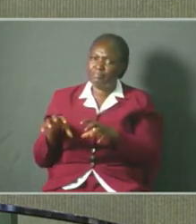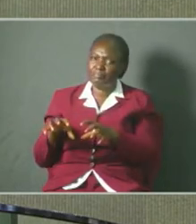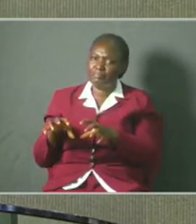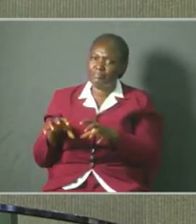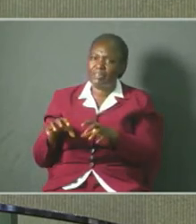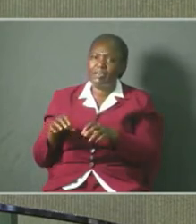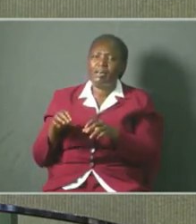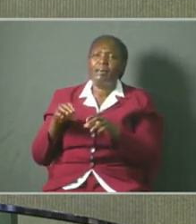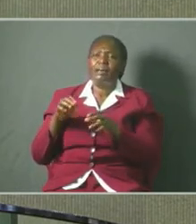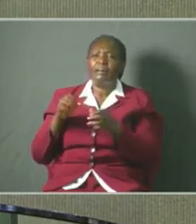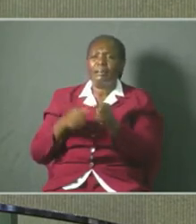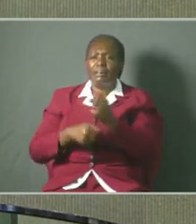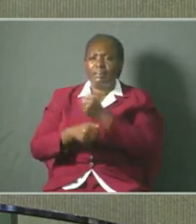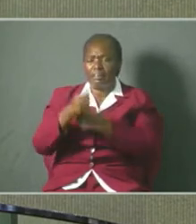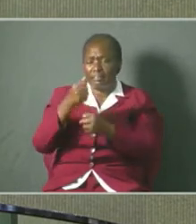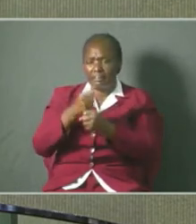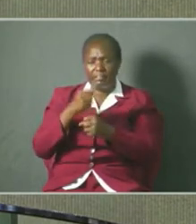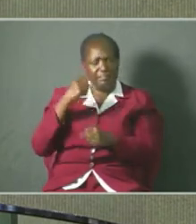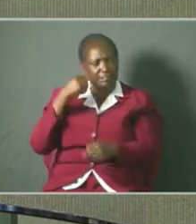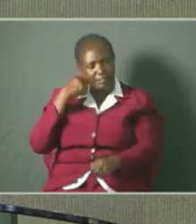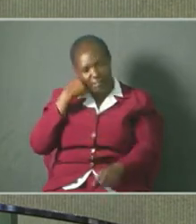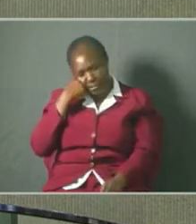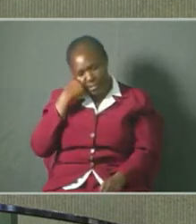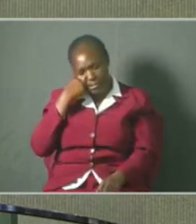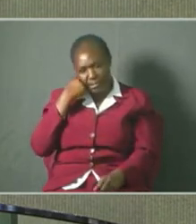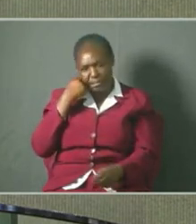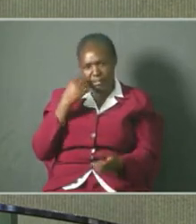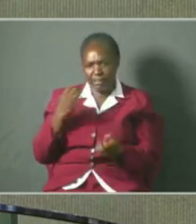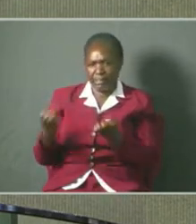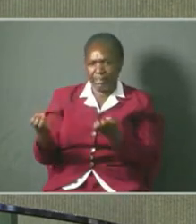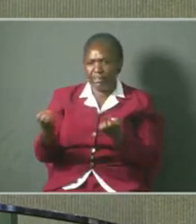of sicknesses, a year of economical